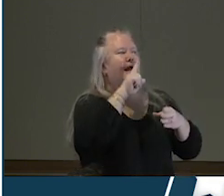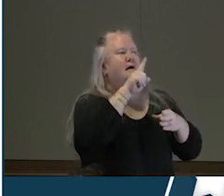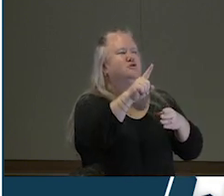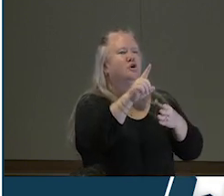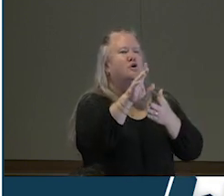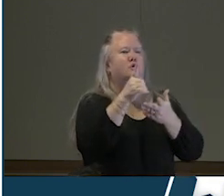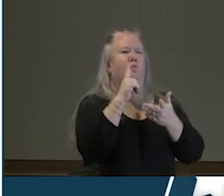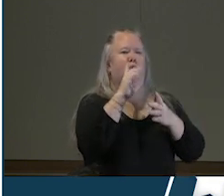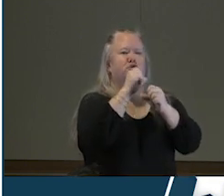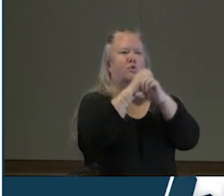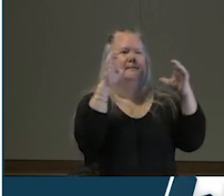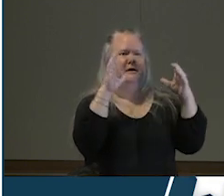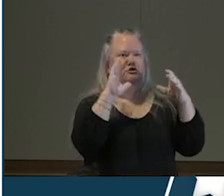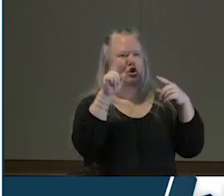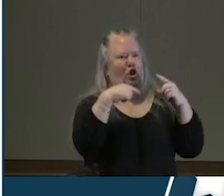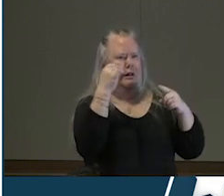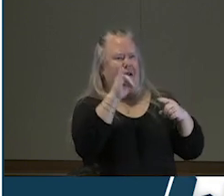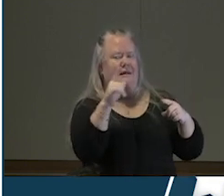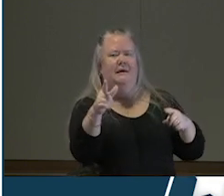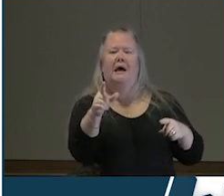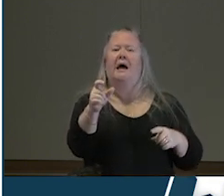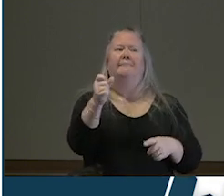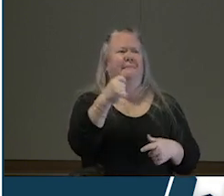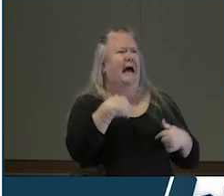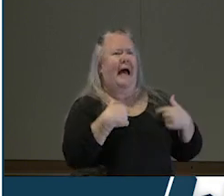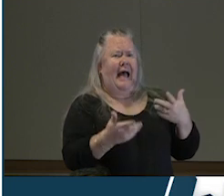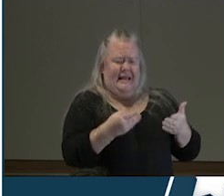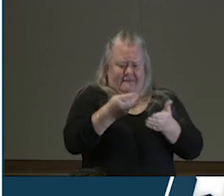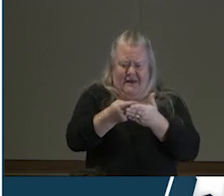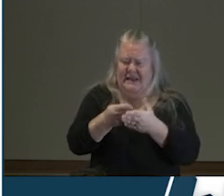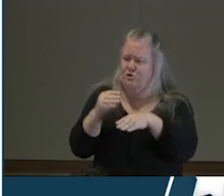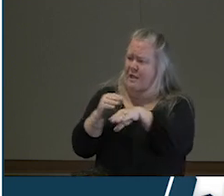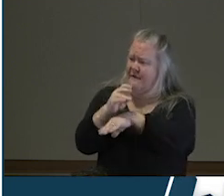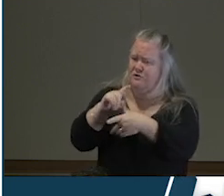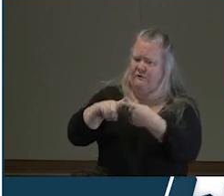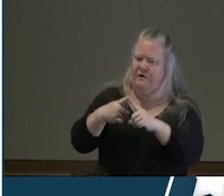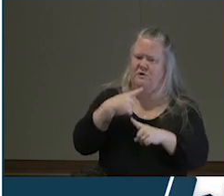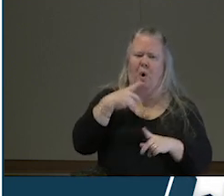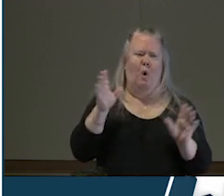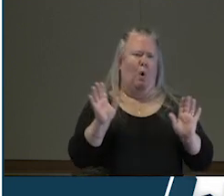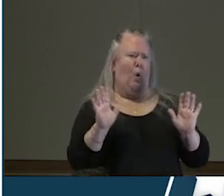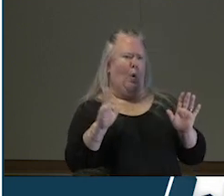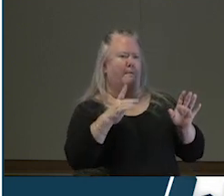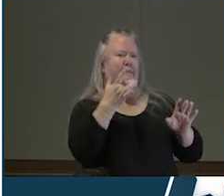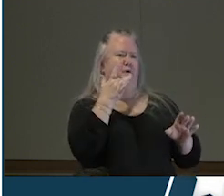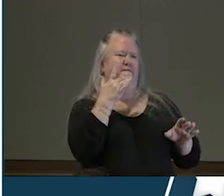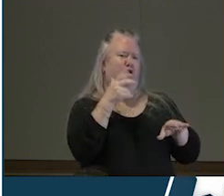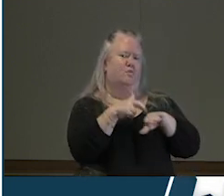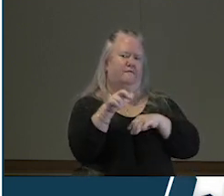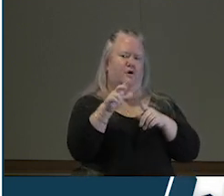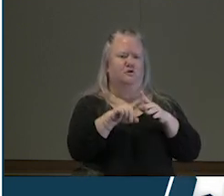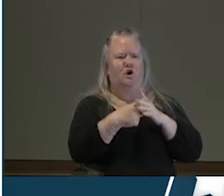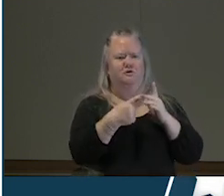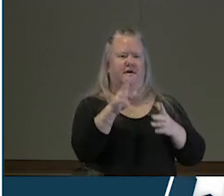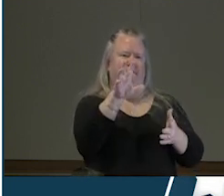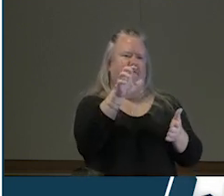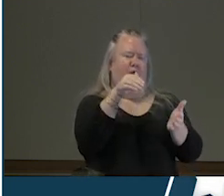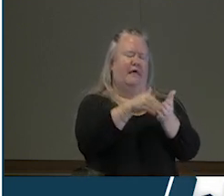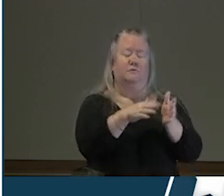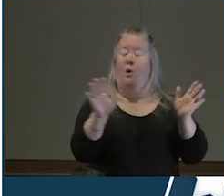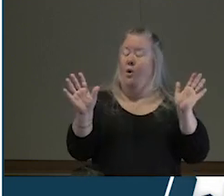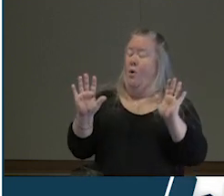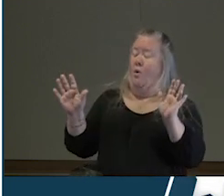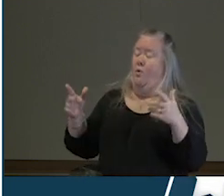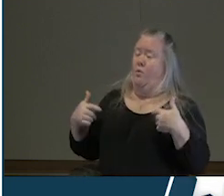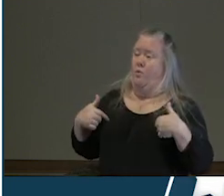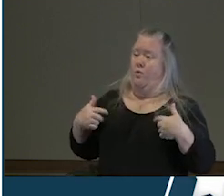should your start picture look like? Yeah, because some people are like, I have financial advisor friends that are like, oh, my preferred referral starts at 500,000. I'm like, okay,